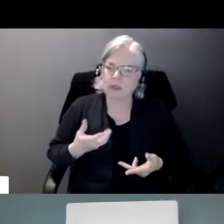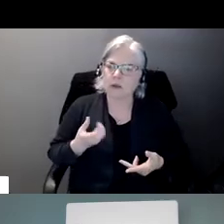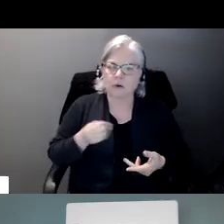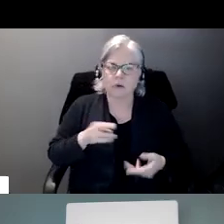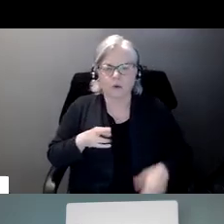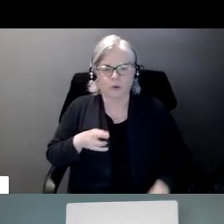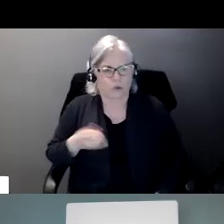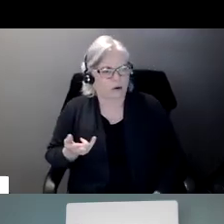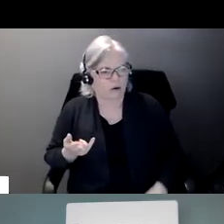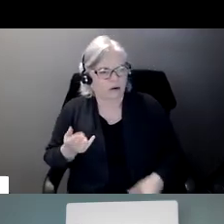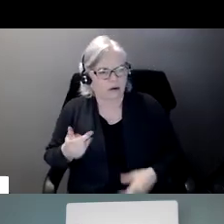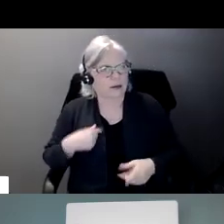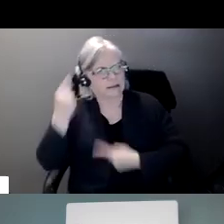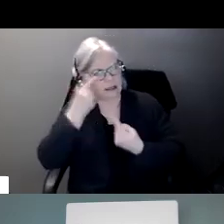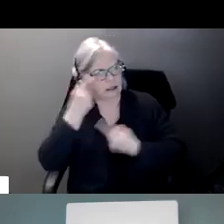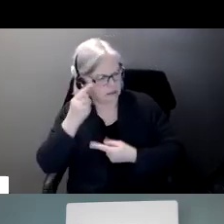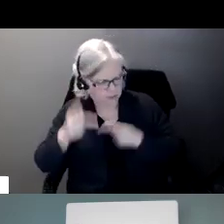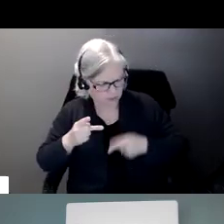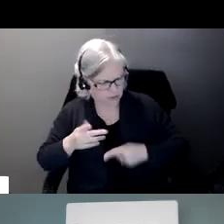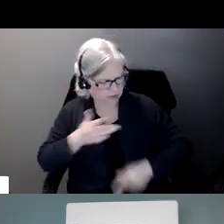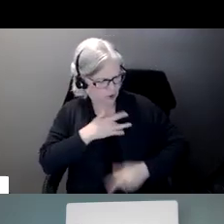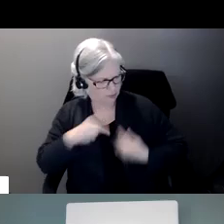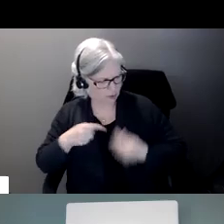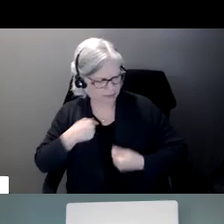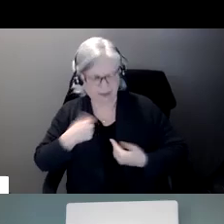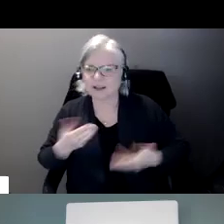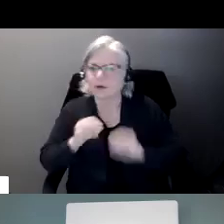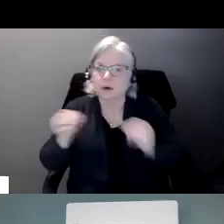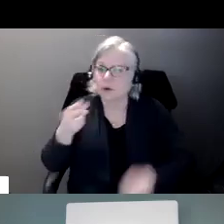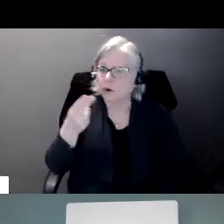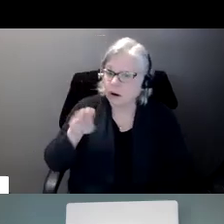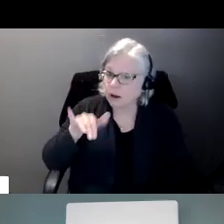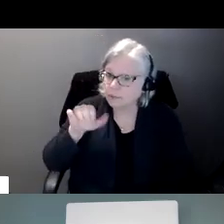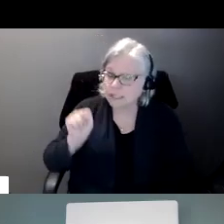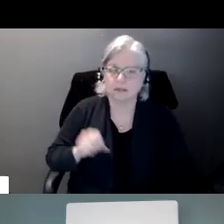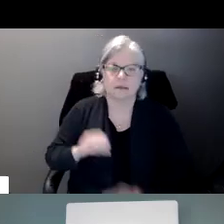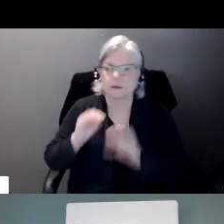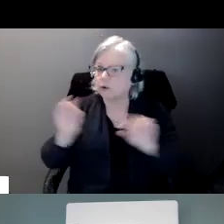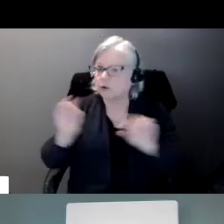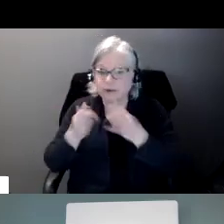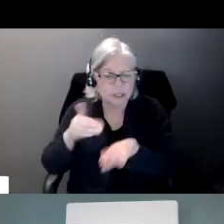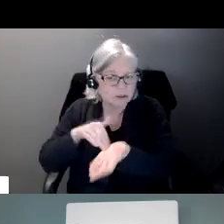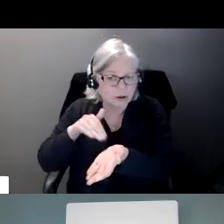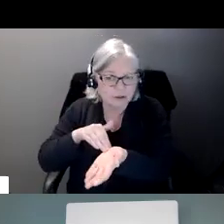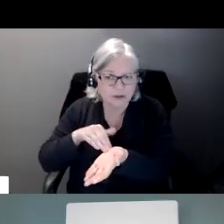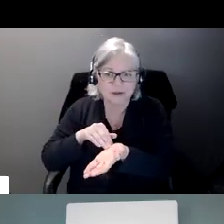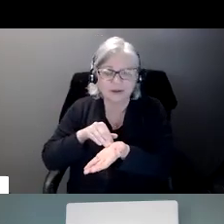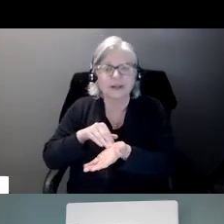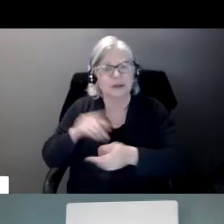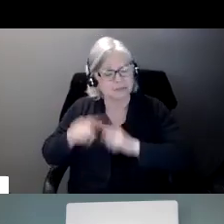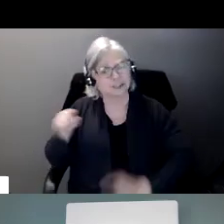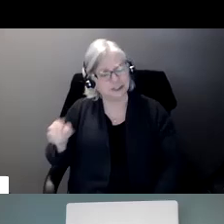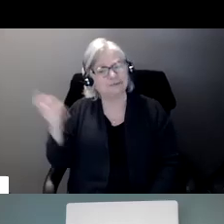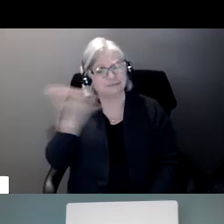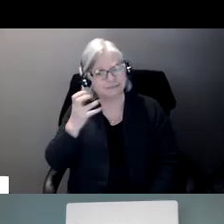care about her. She didn't have hobbies, no family doctor, and on top of that, she's really funny. And